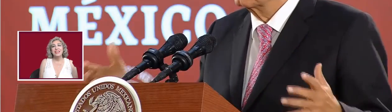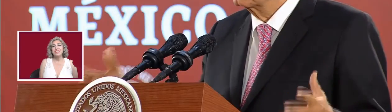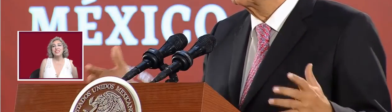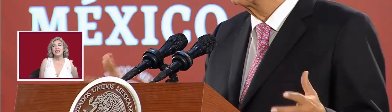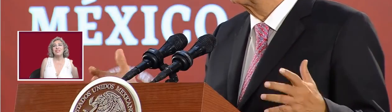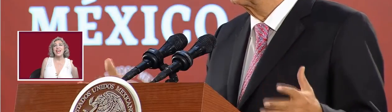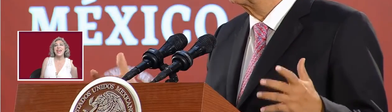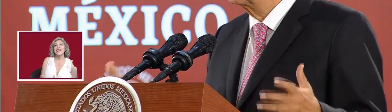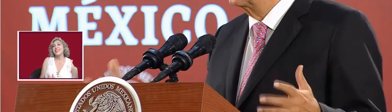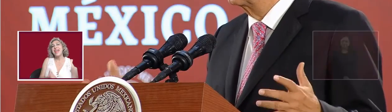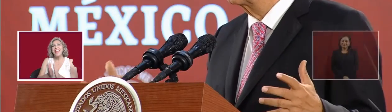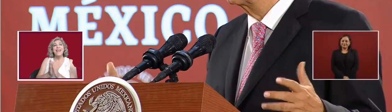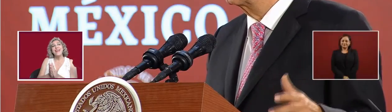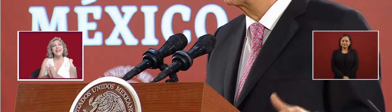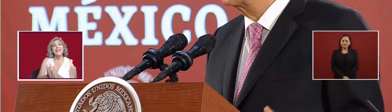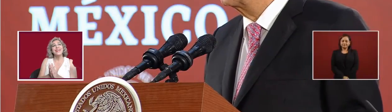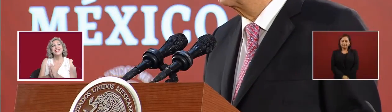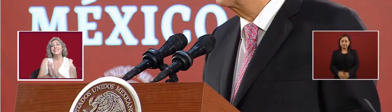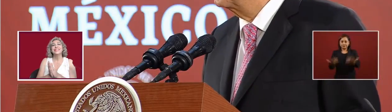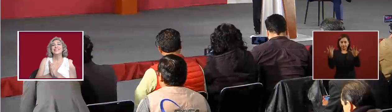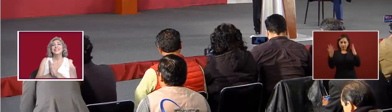give yourself a hand yay